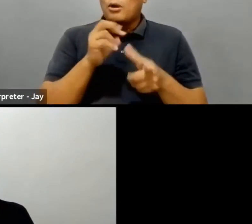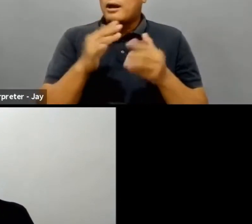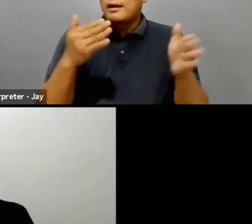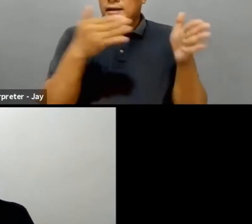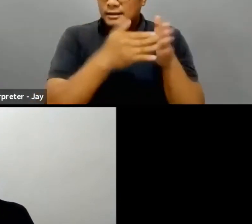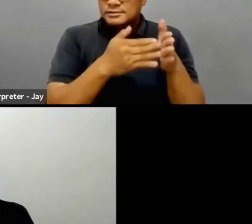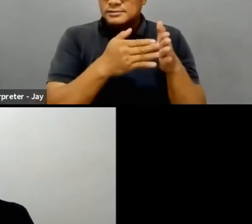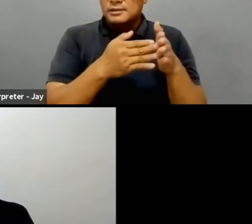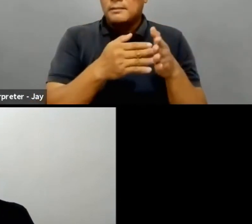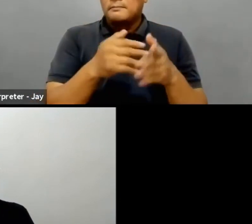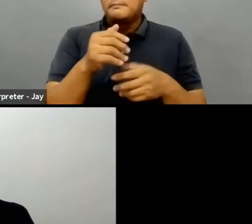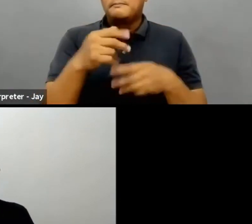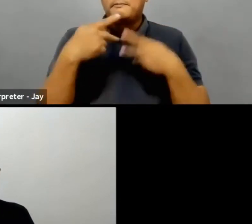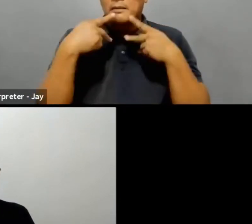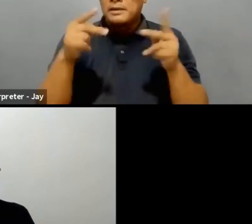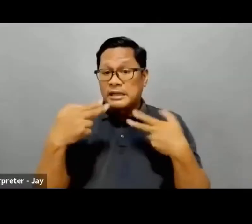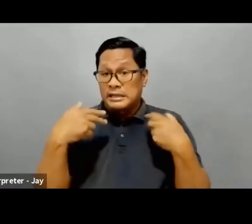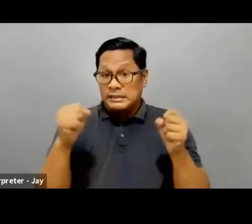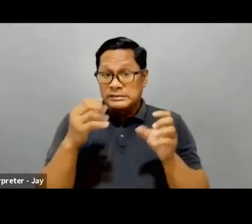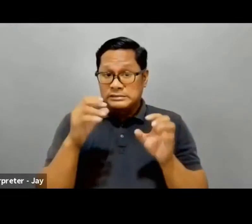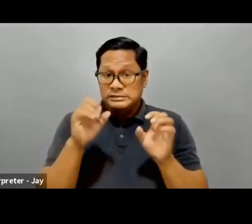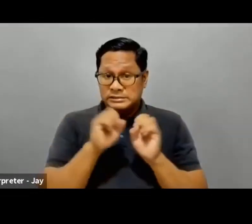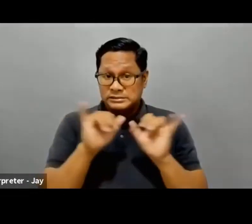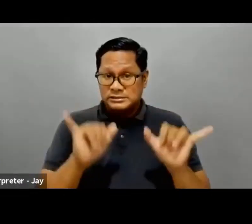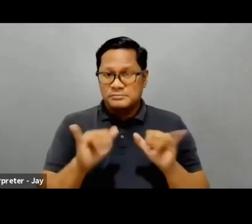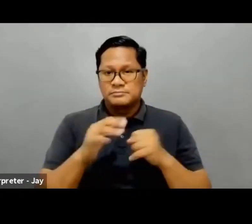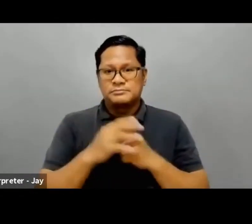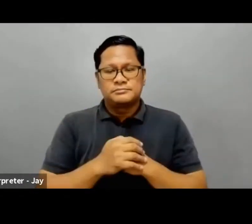system. That would be my